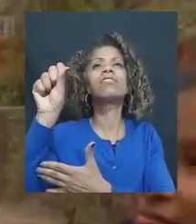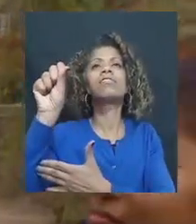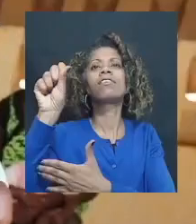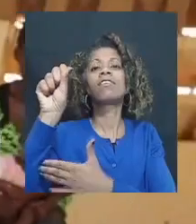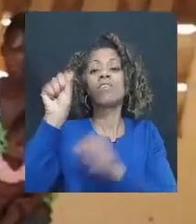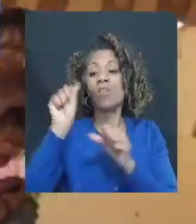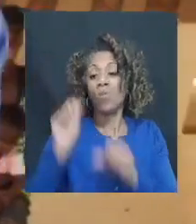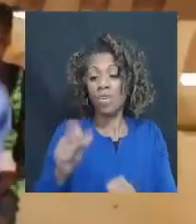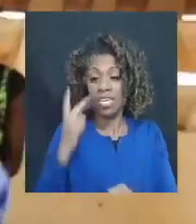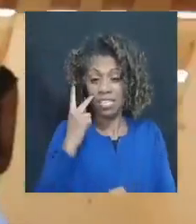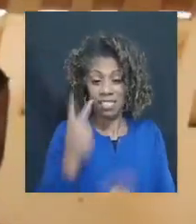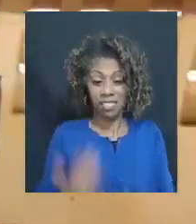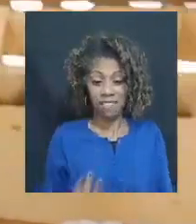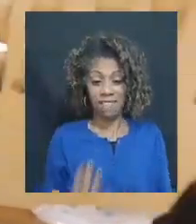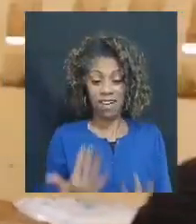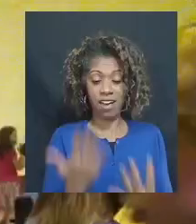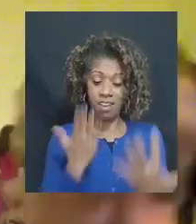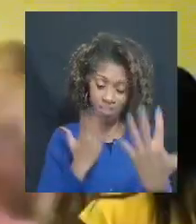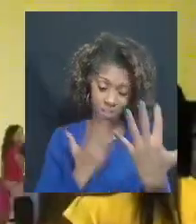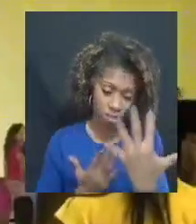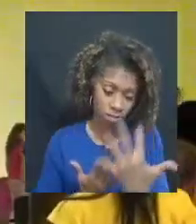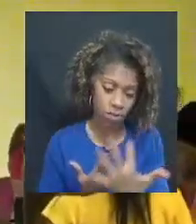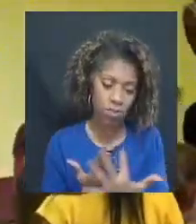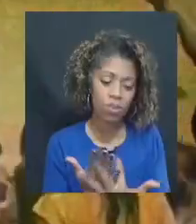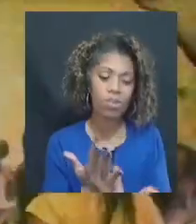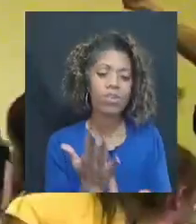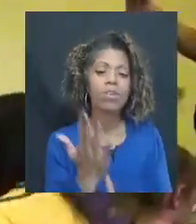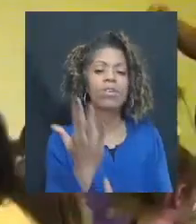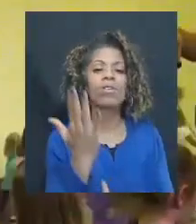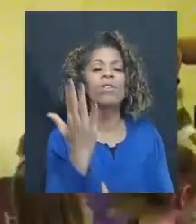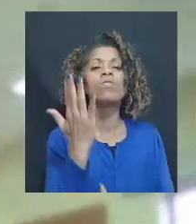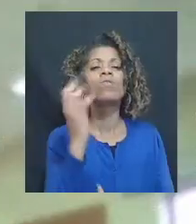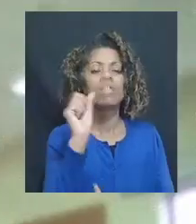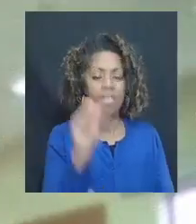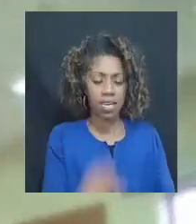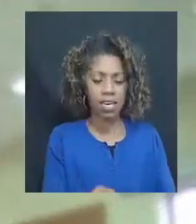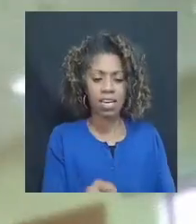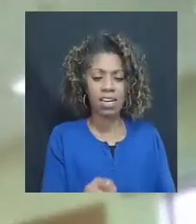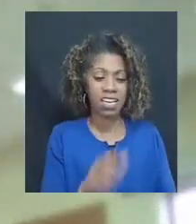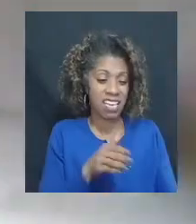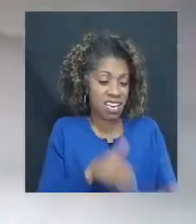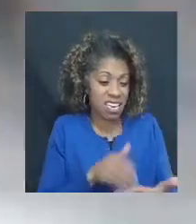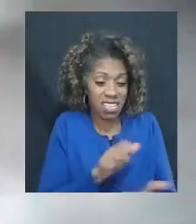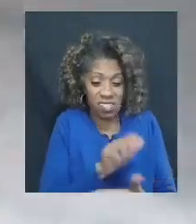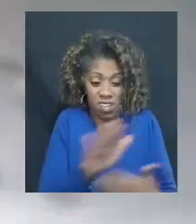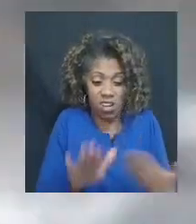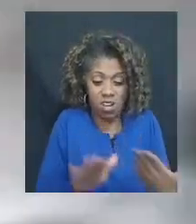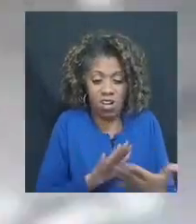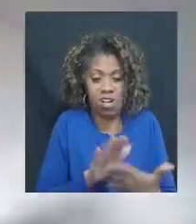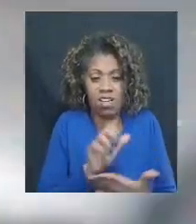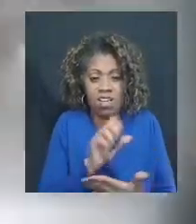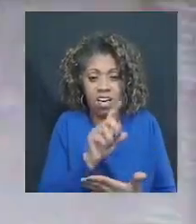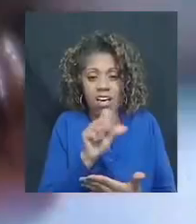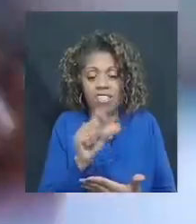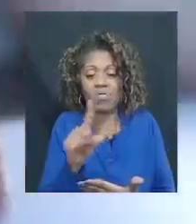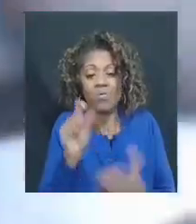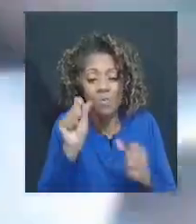fire. Against all odds, be the change we desire.